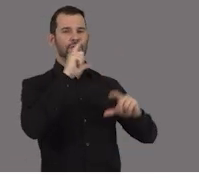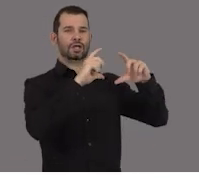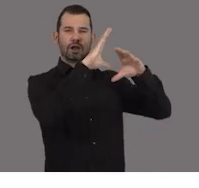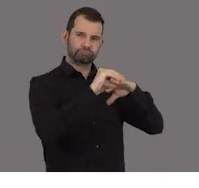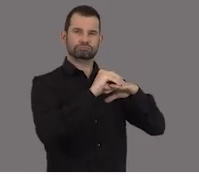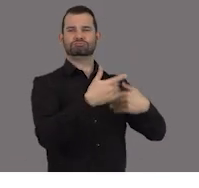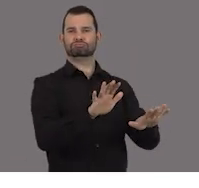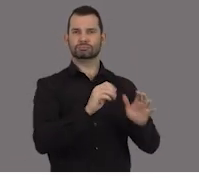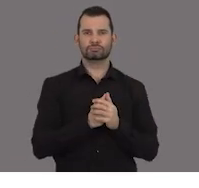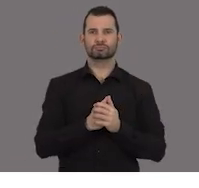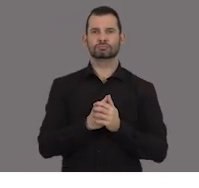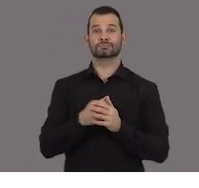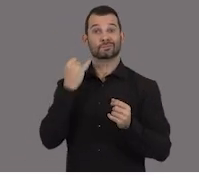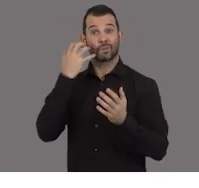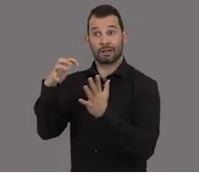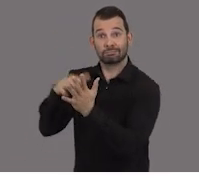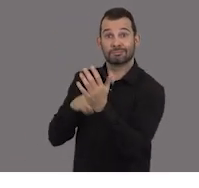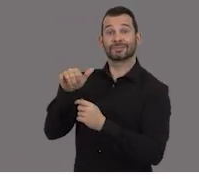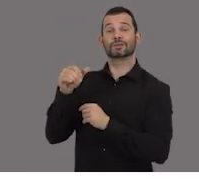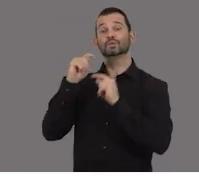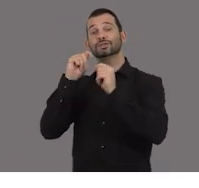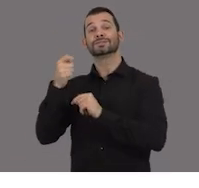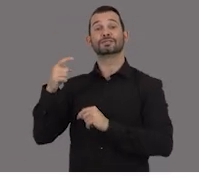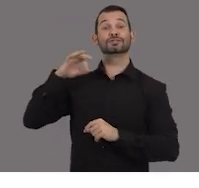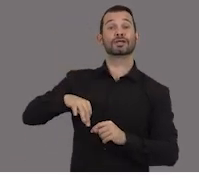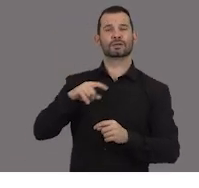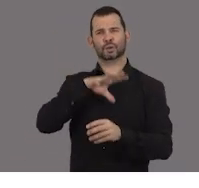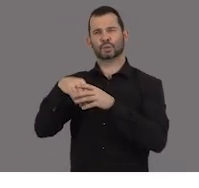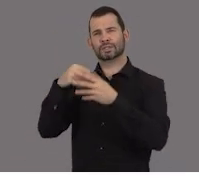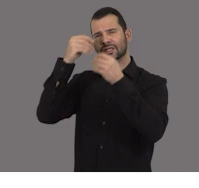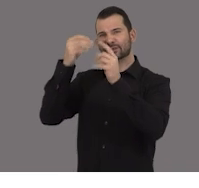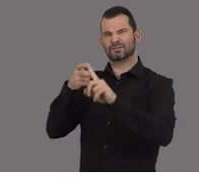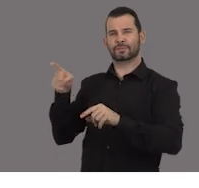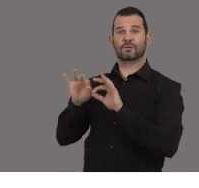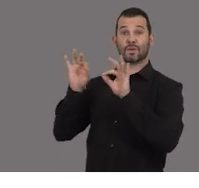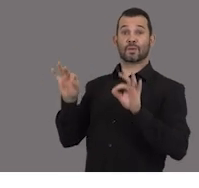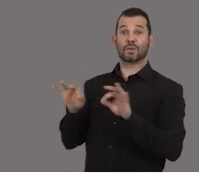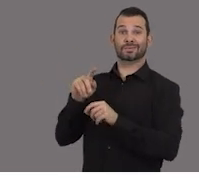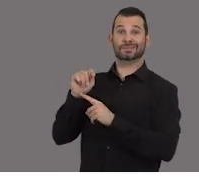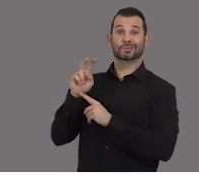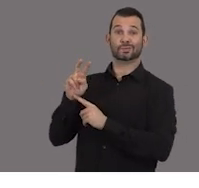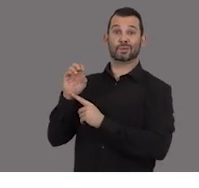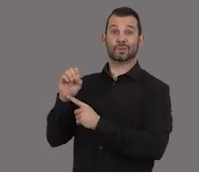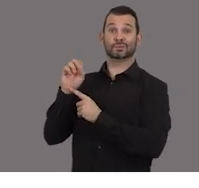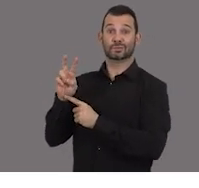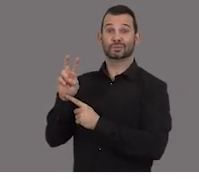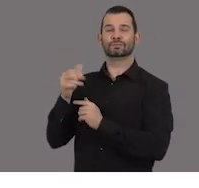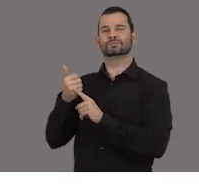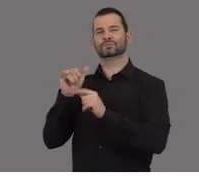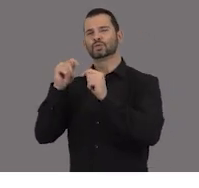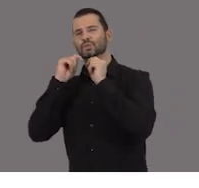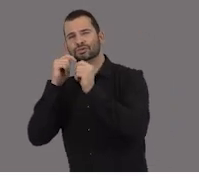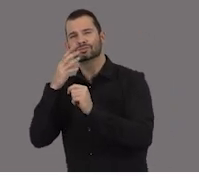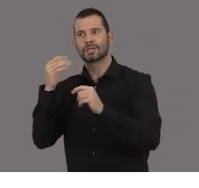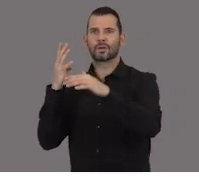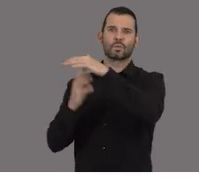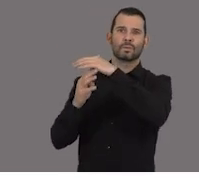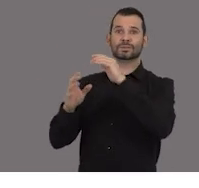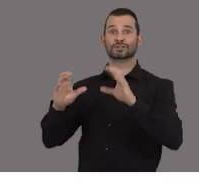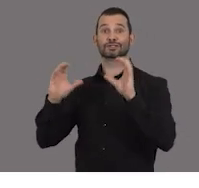the difference. To claim the tuition tax credit, include the information from Form